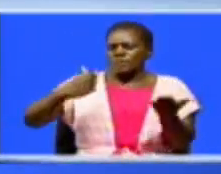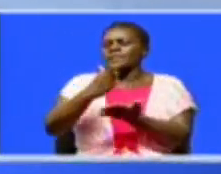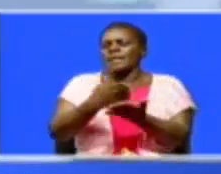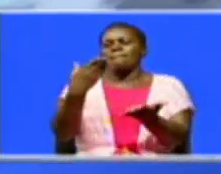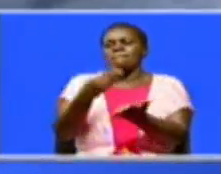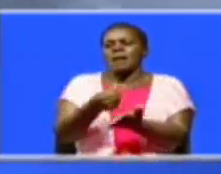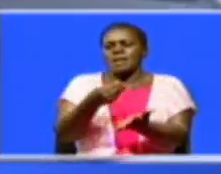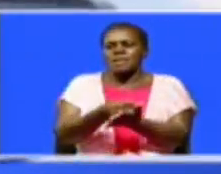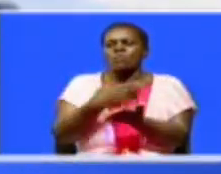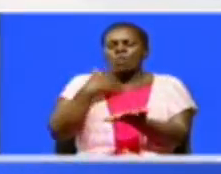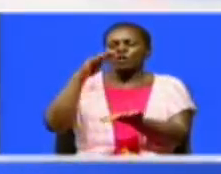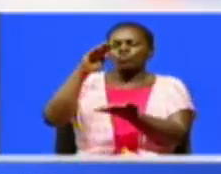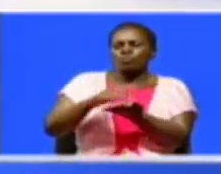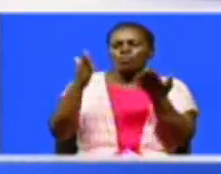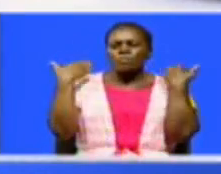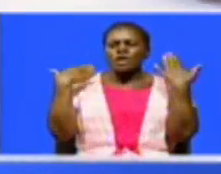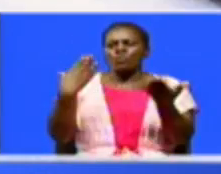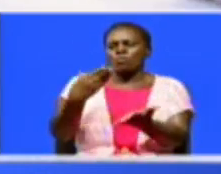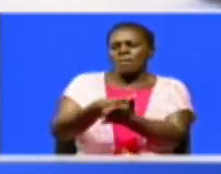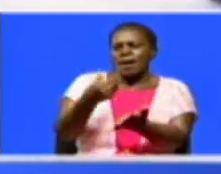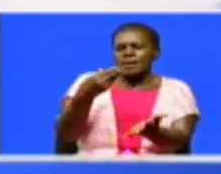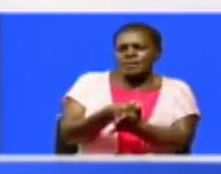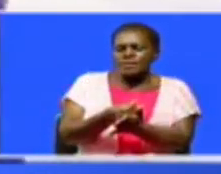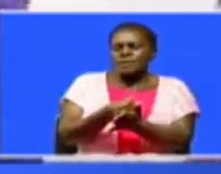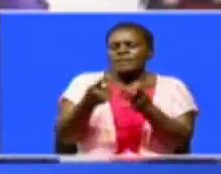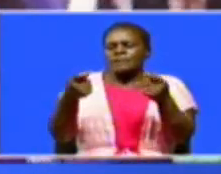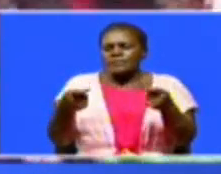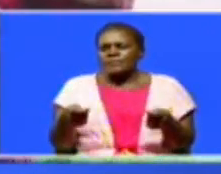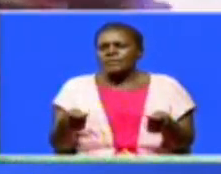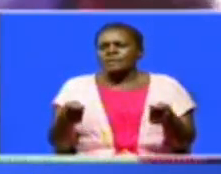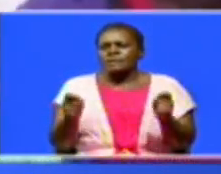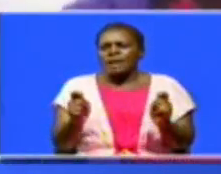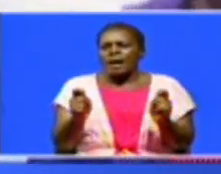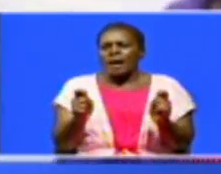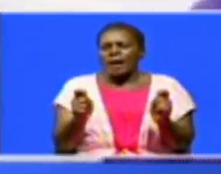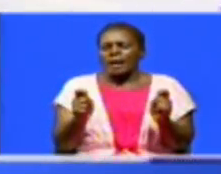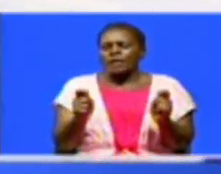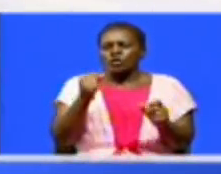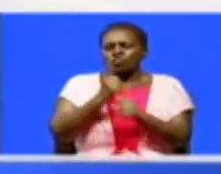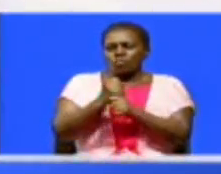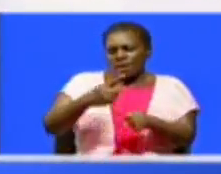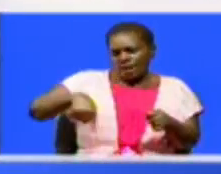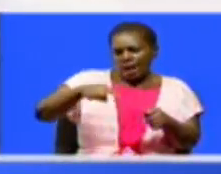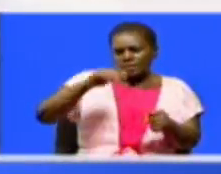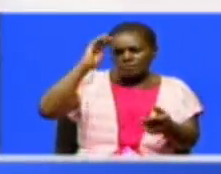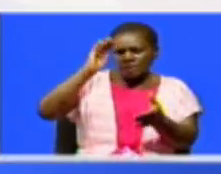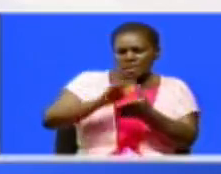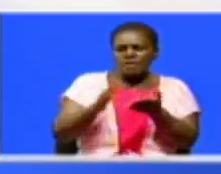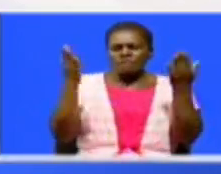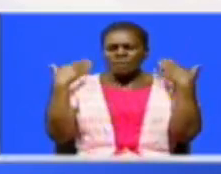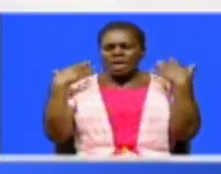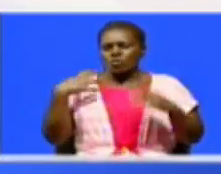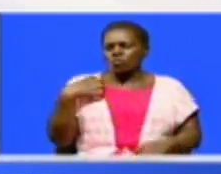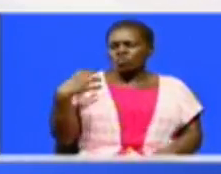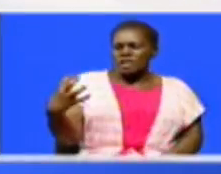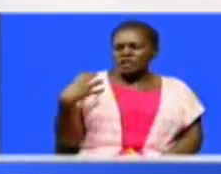that they want to slash their revenue by trying to wink us to believe that Meru County is the richest county